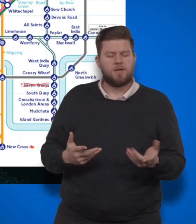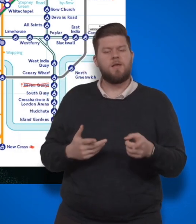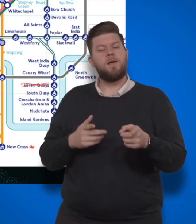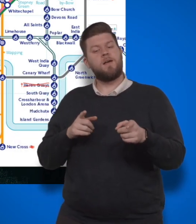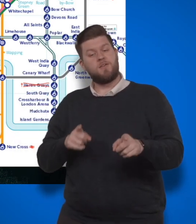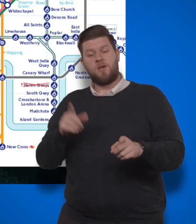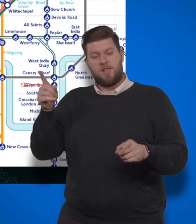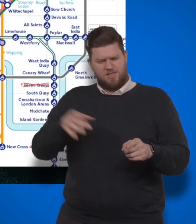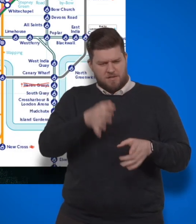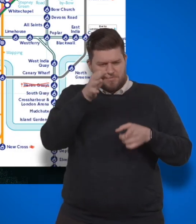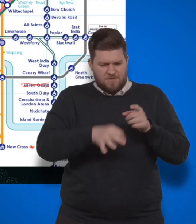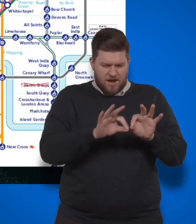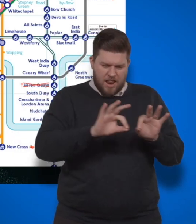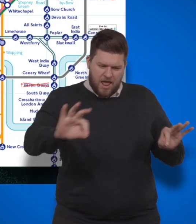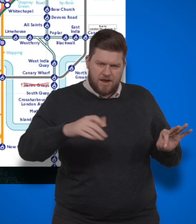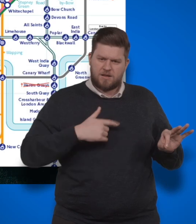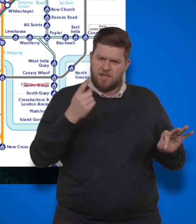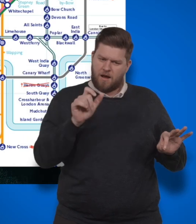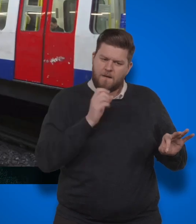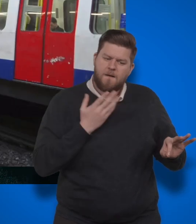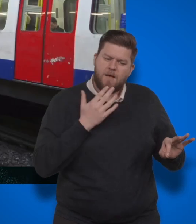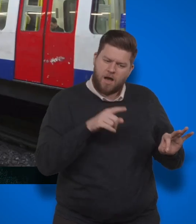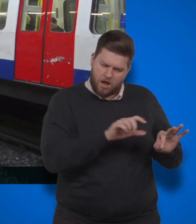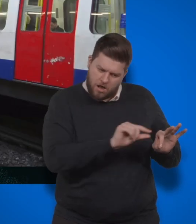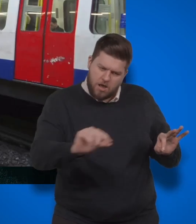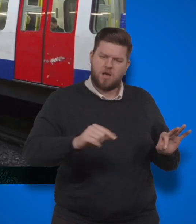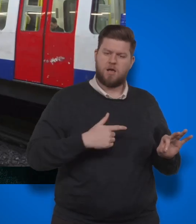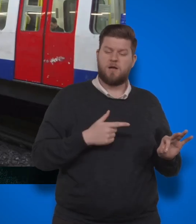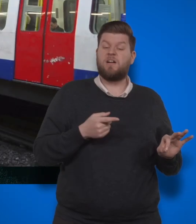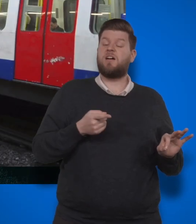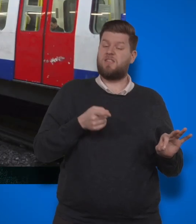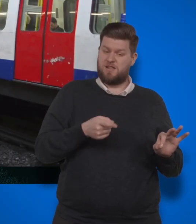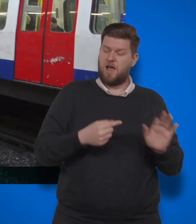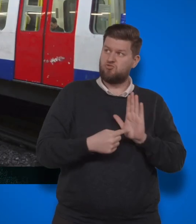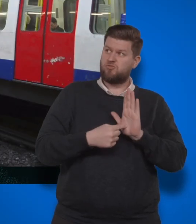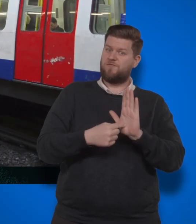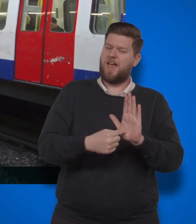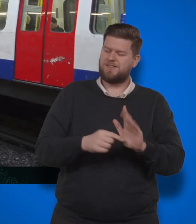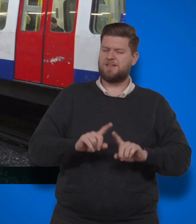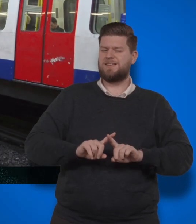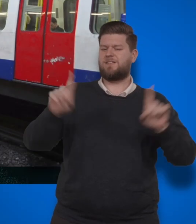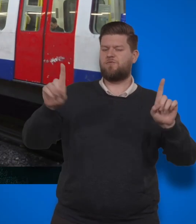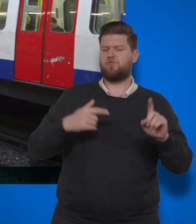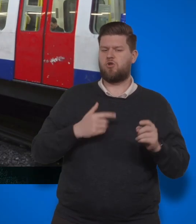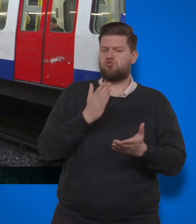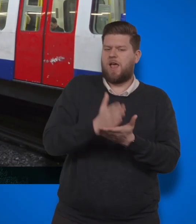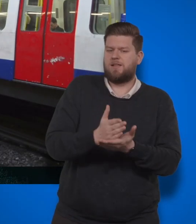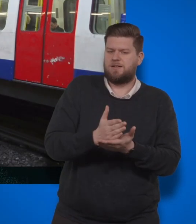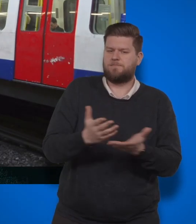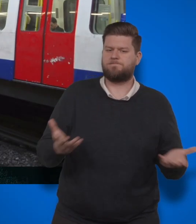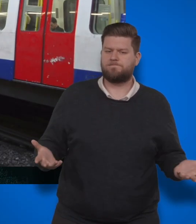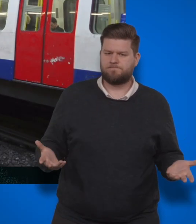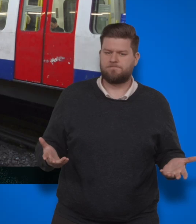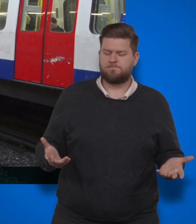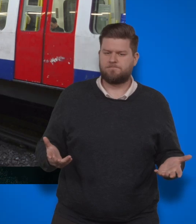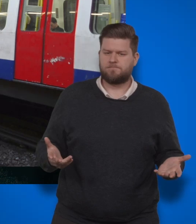abstract diagram of colors and pixels and lines, reflects a completely different reality. It reflects these